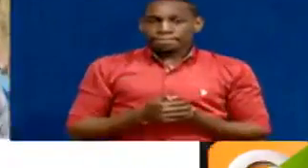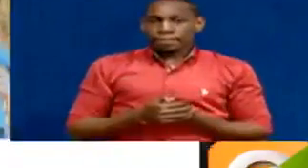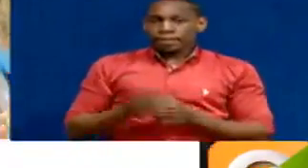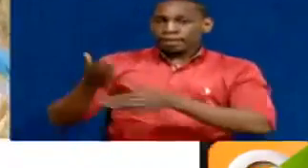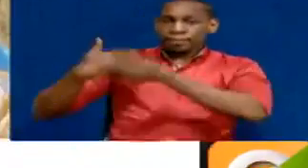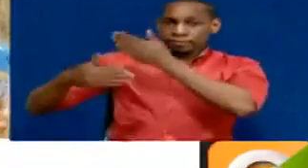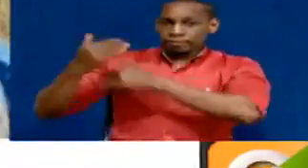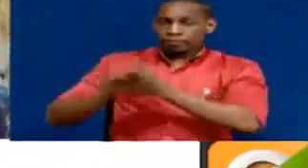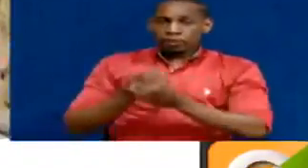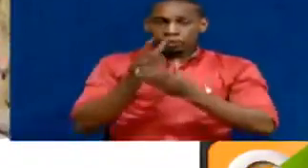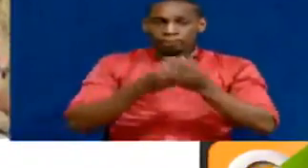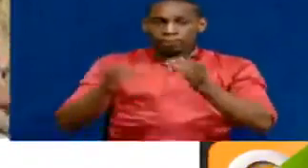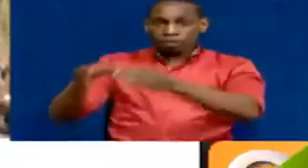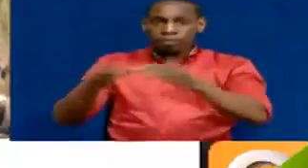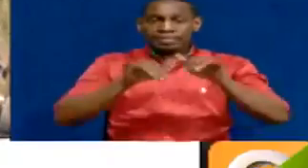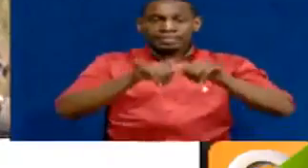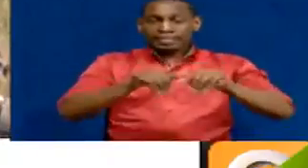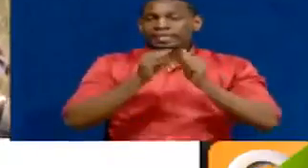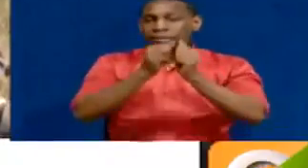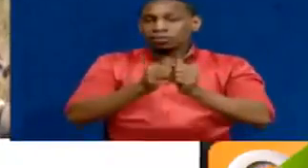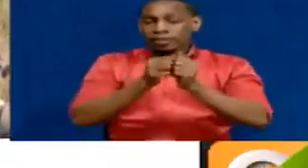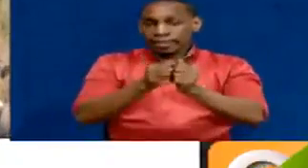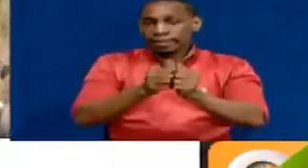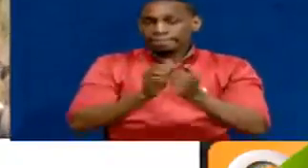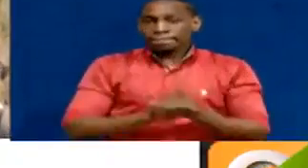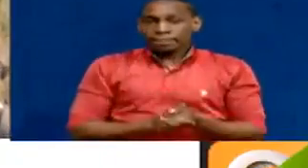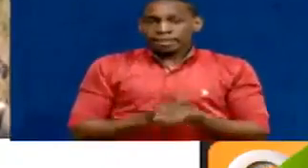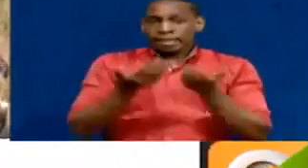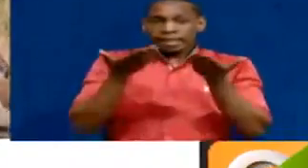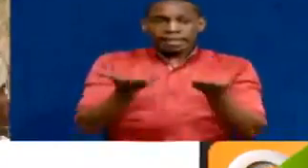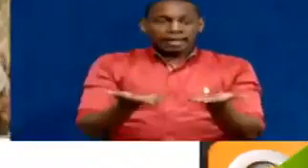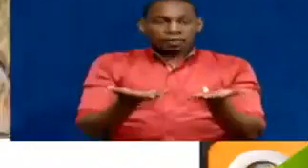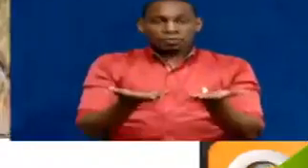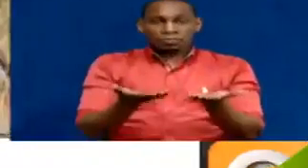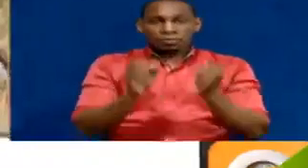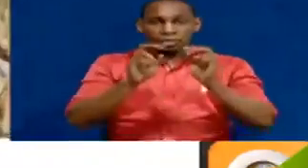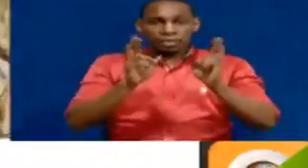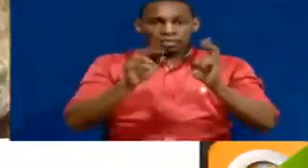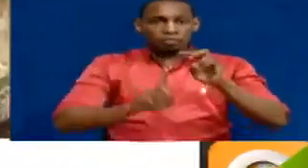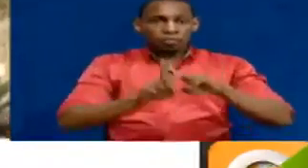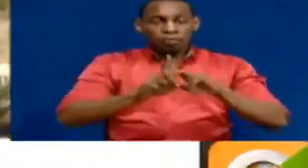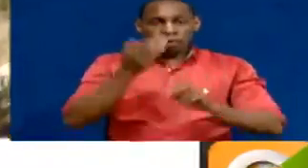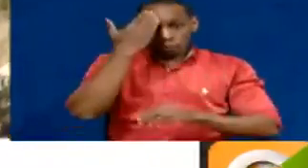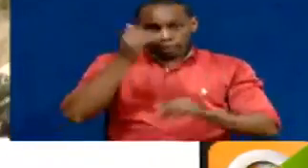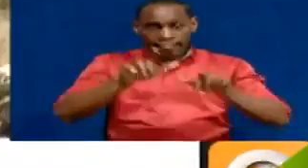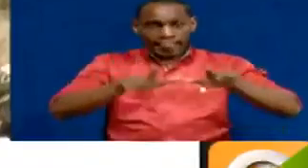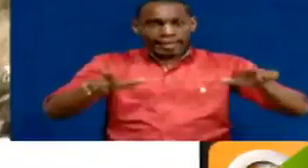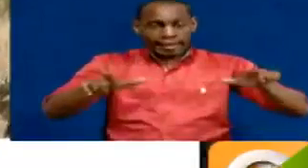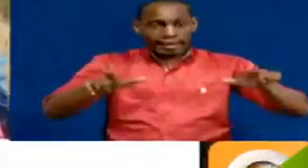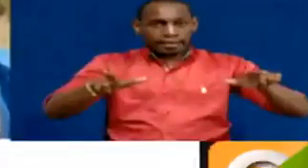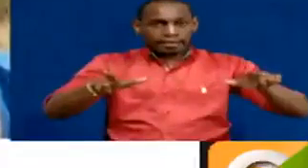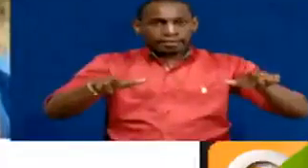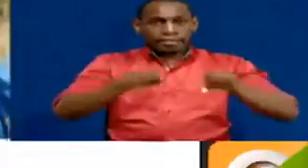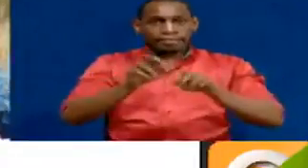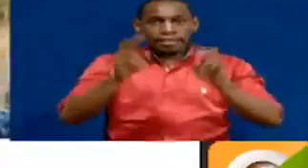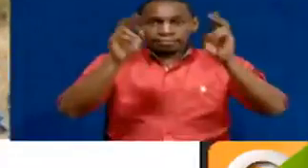Kwa zamani walikuwa na Gabra na Borana walikuwa wanaishi pamoja kama sebeji hivi. Sasa hiyo mambo ilitokea kwa sababu ya ardhi. Kwa sababu